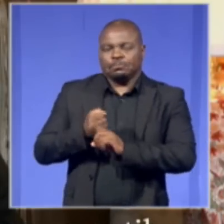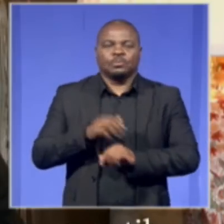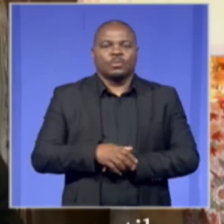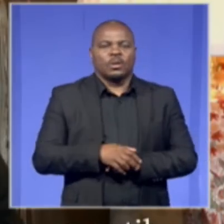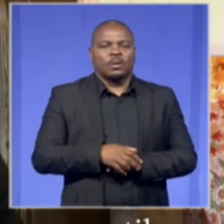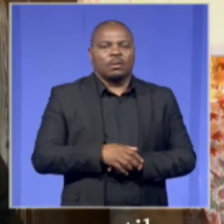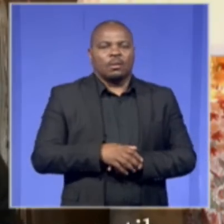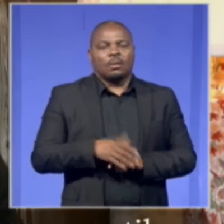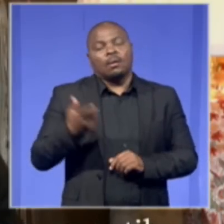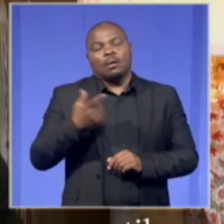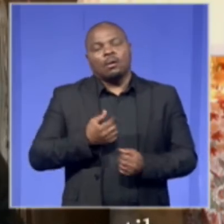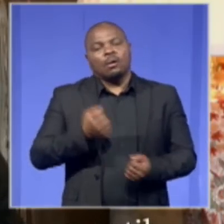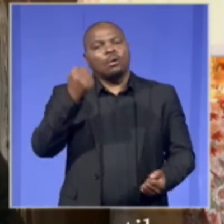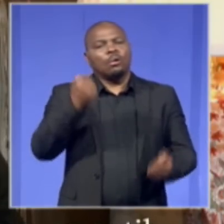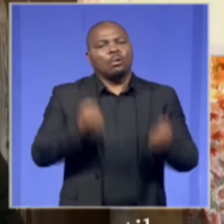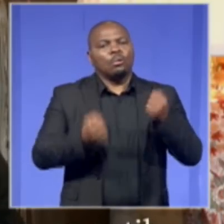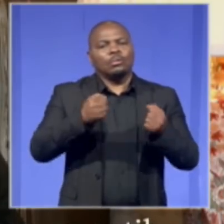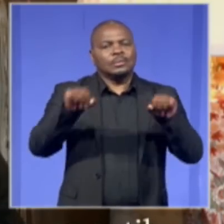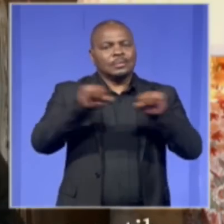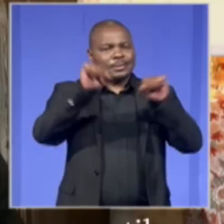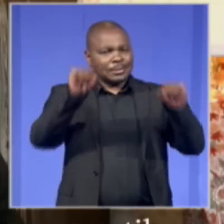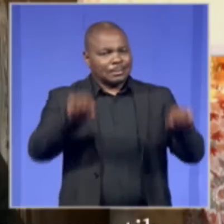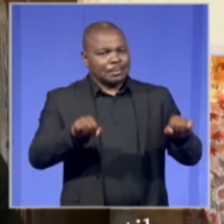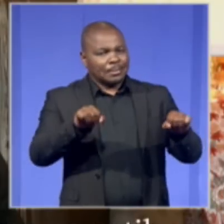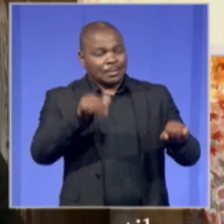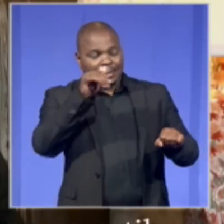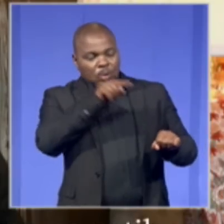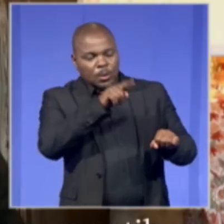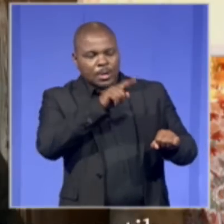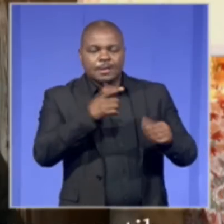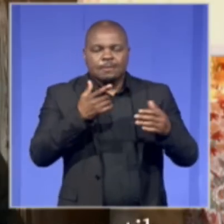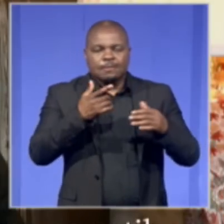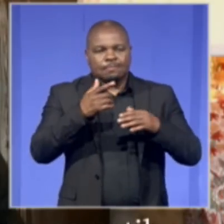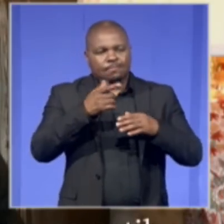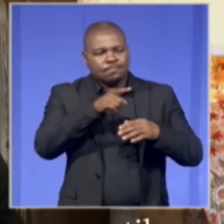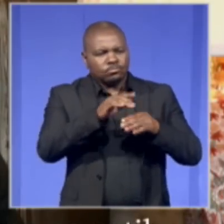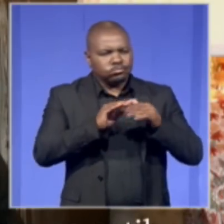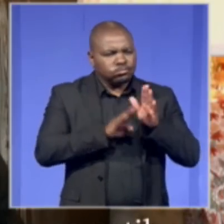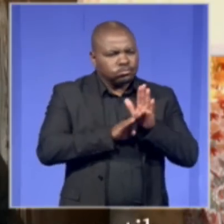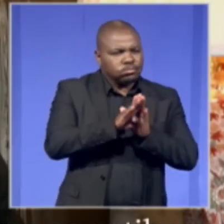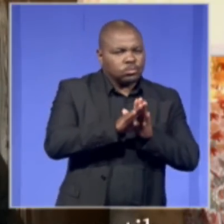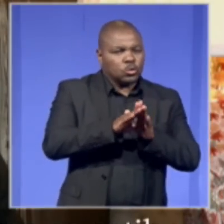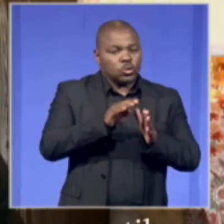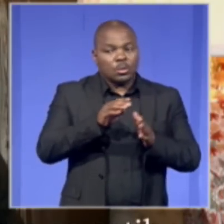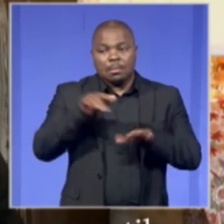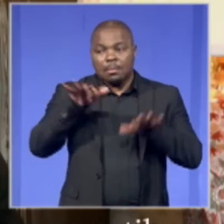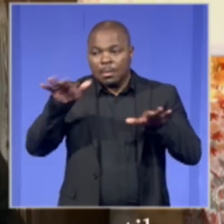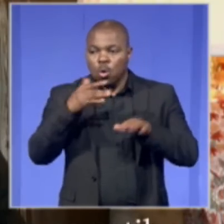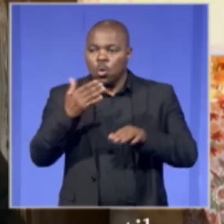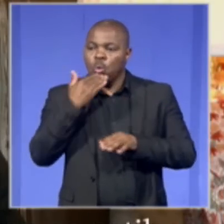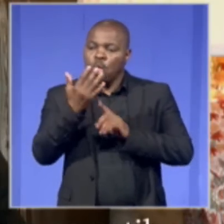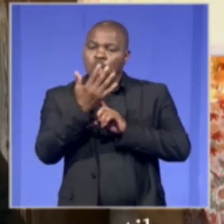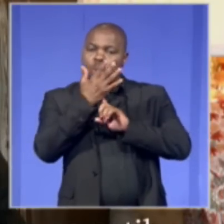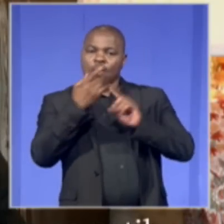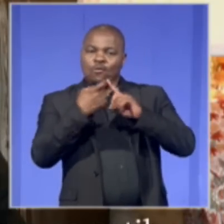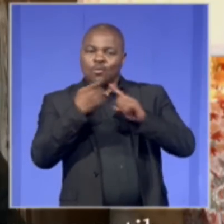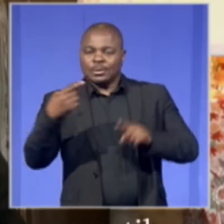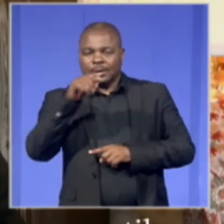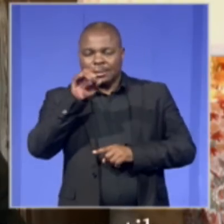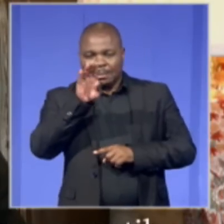criminal justice system and improved support for survivors of gender-based violence.